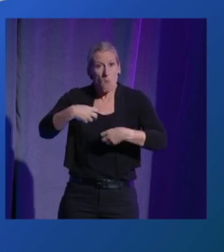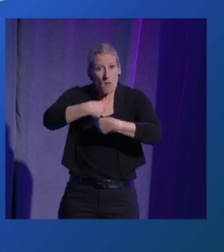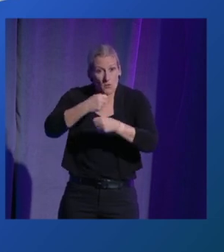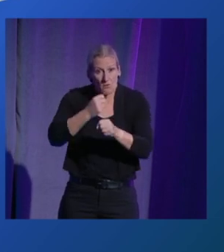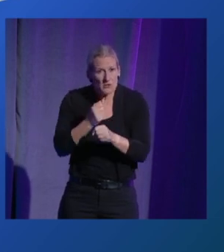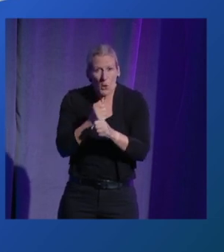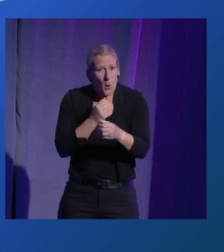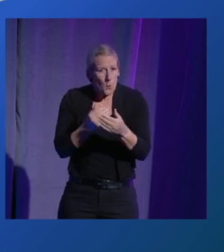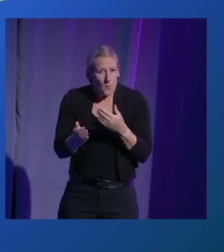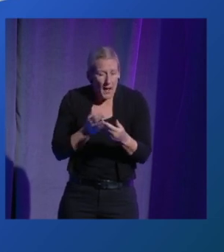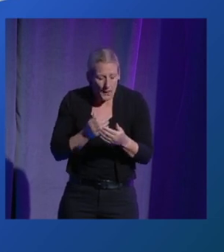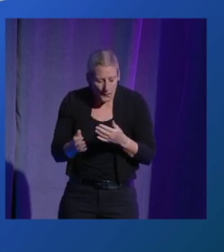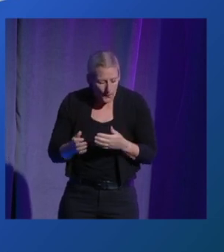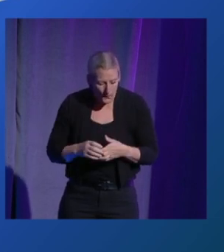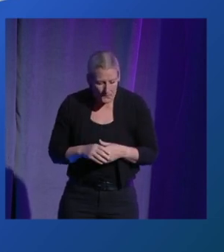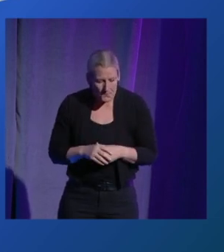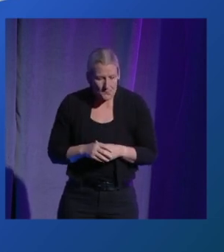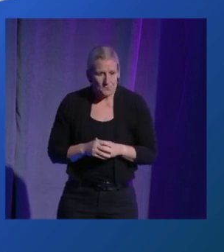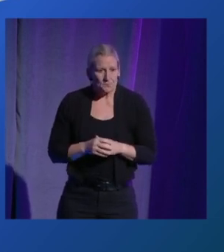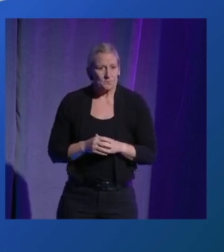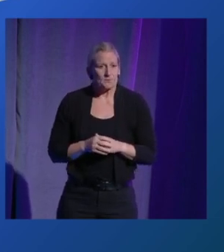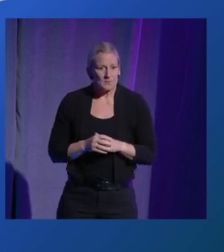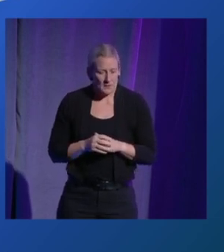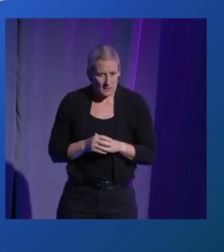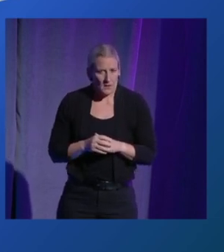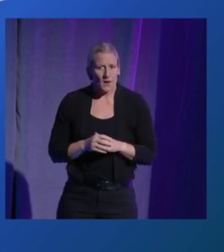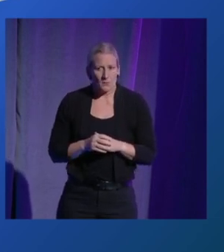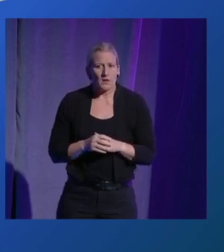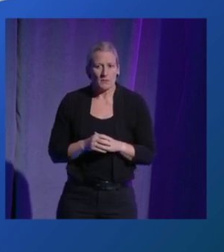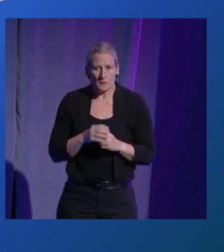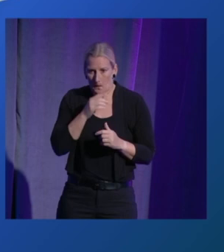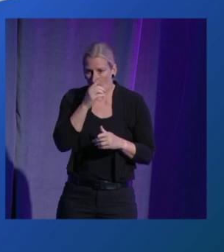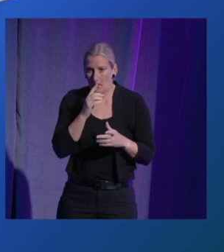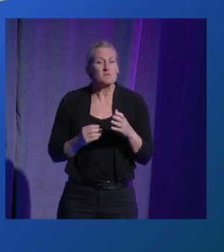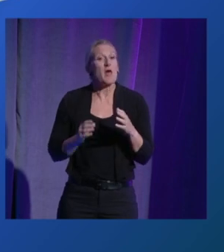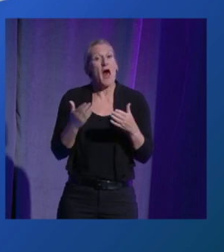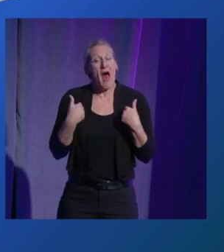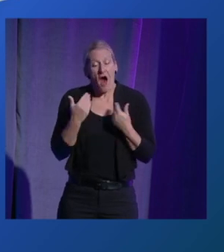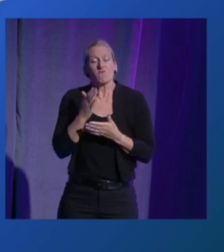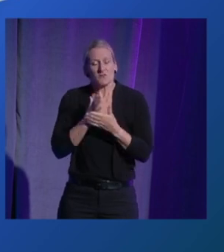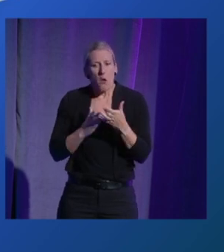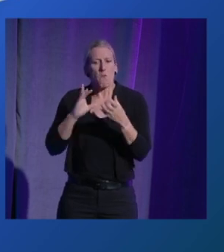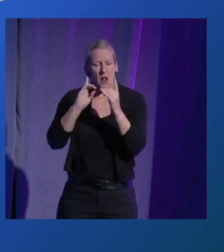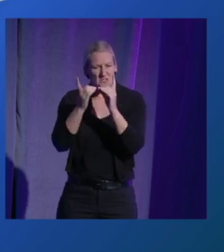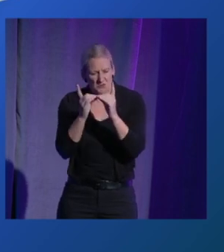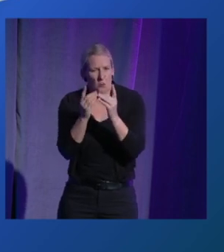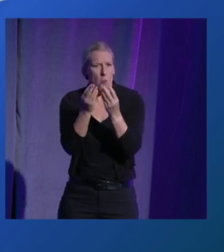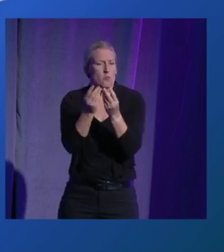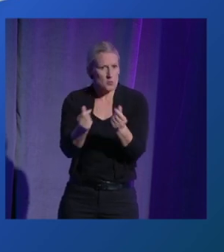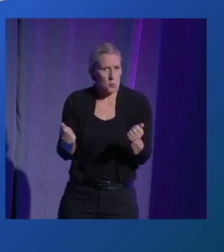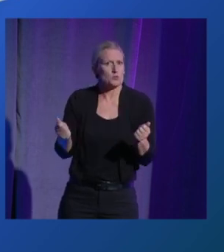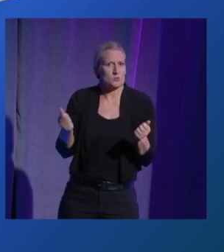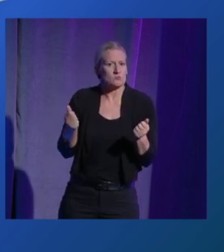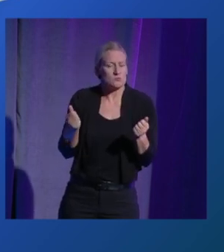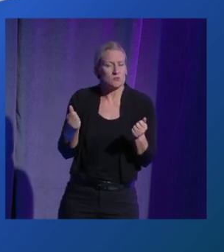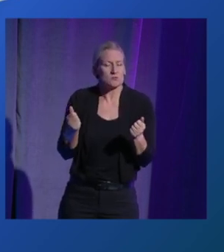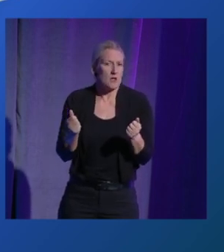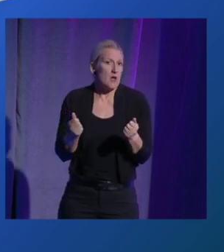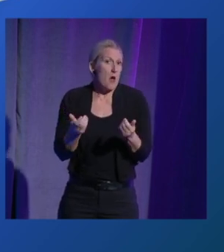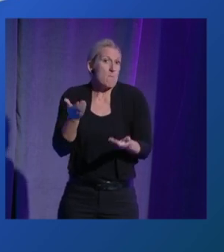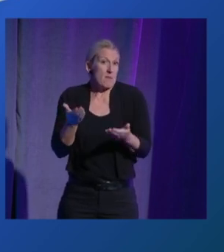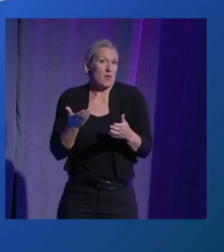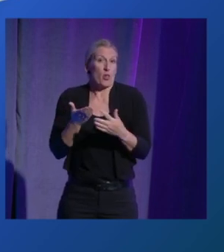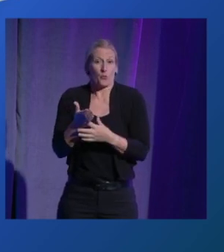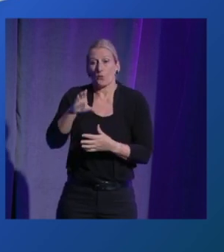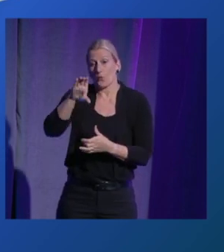equipment and most seed and Crop Production producers have some digital Solutions out there whether it's connected cab data through their